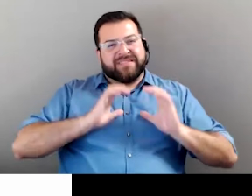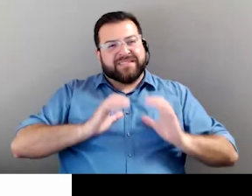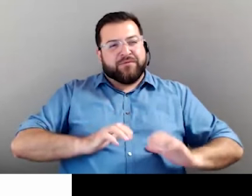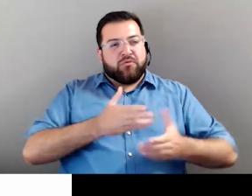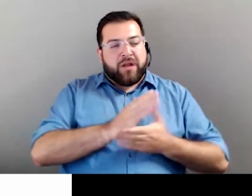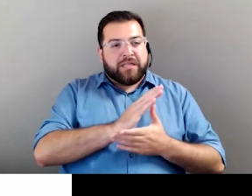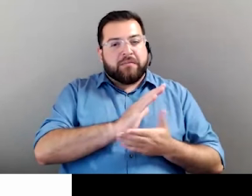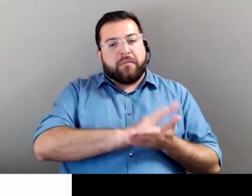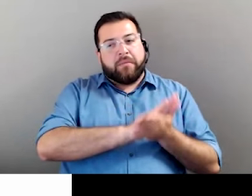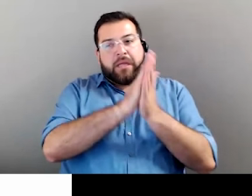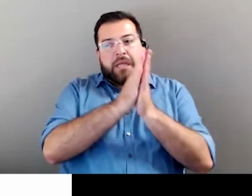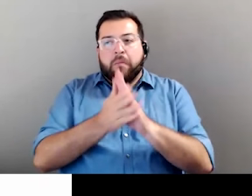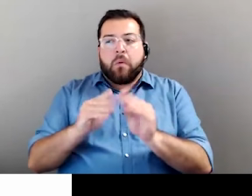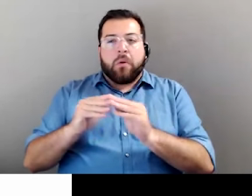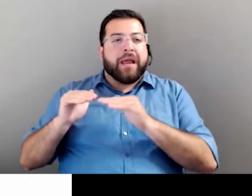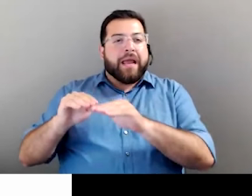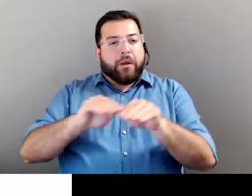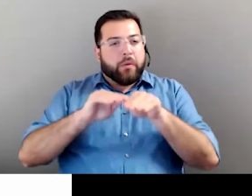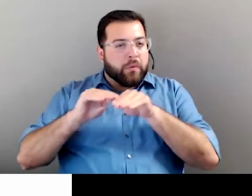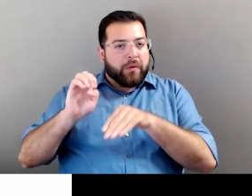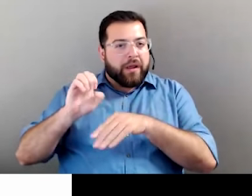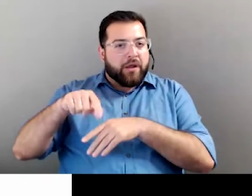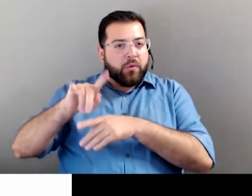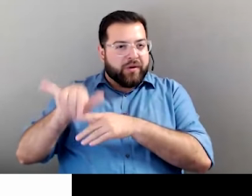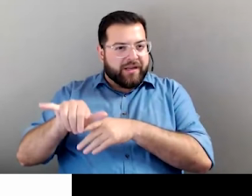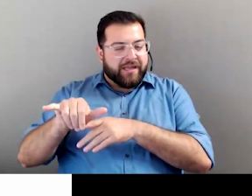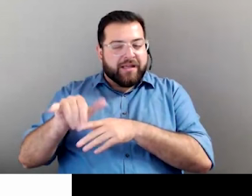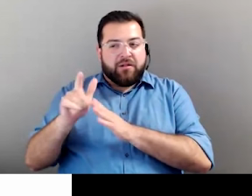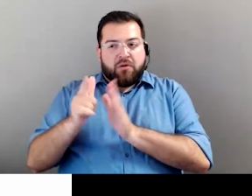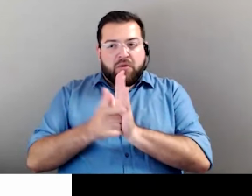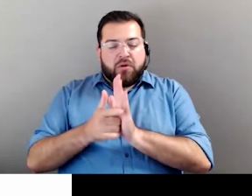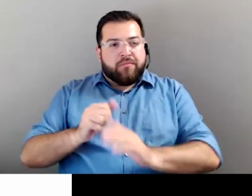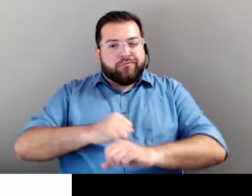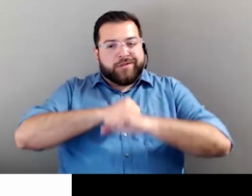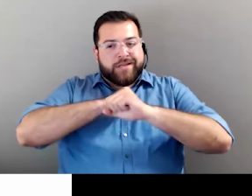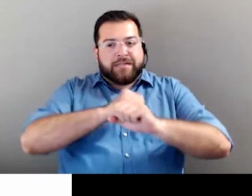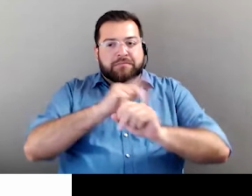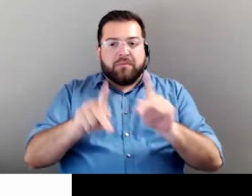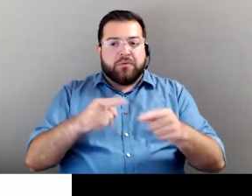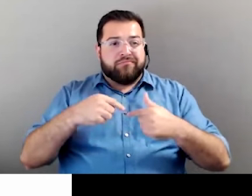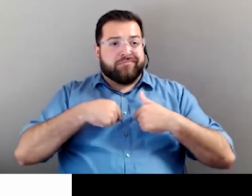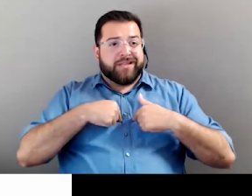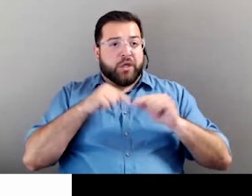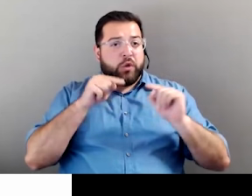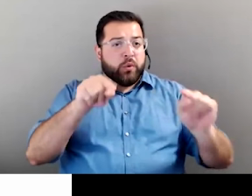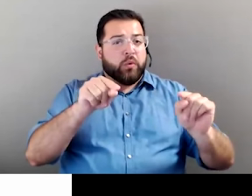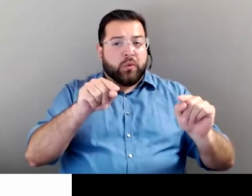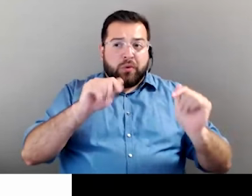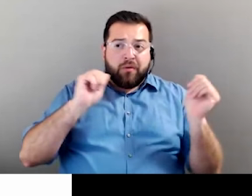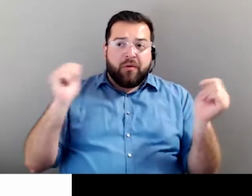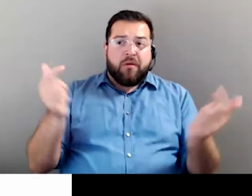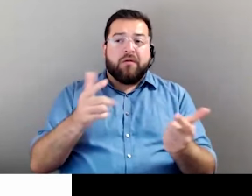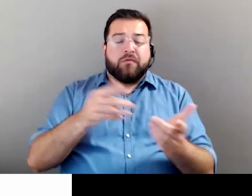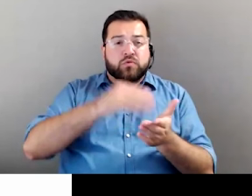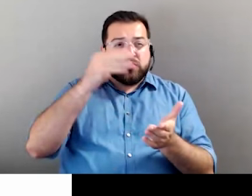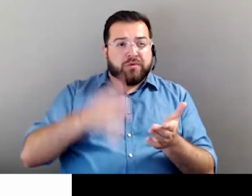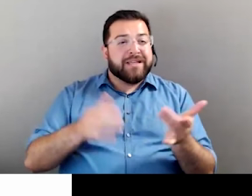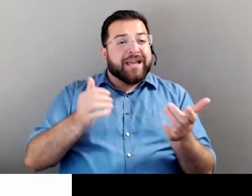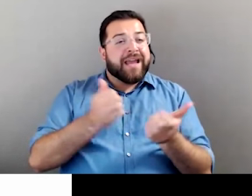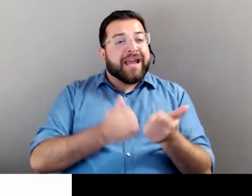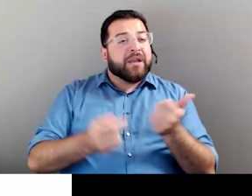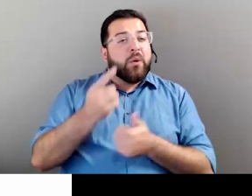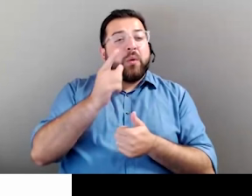law. And then it protects people like you and me and our students. So pretty much anyone and everyone who's associated with Fresno City